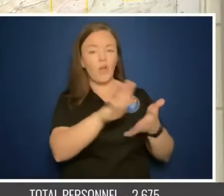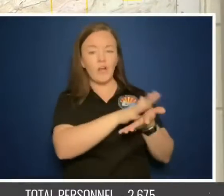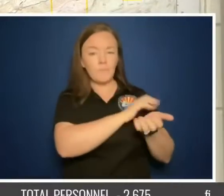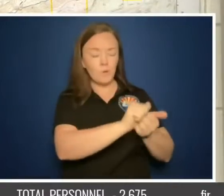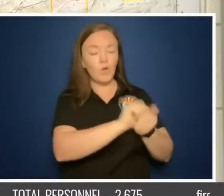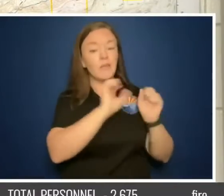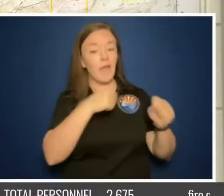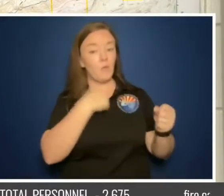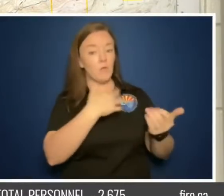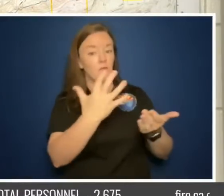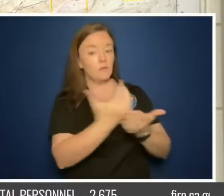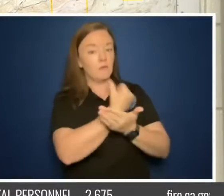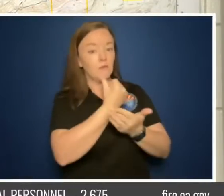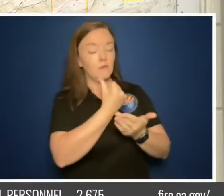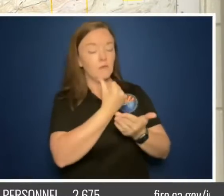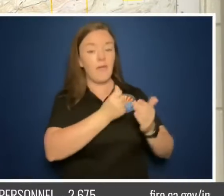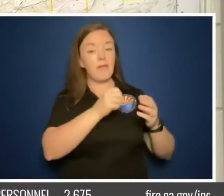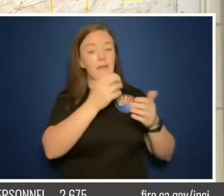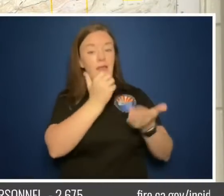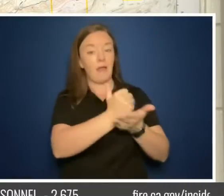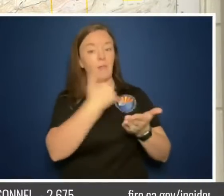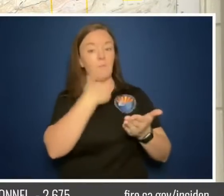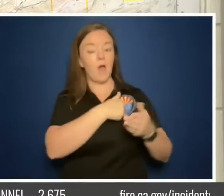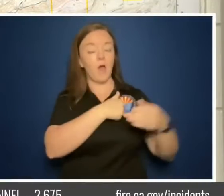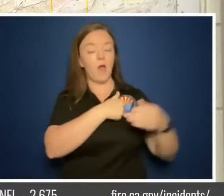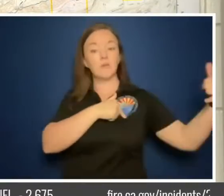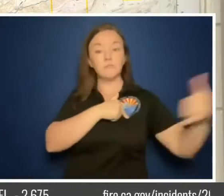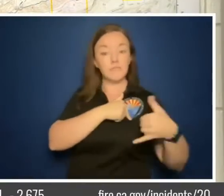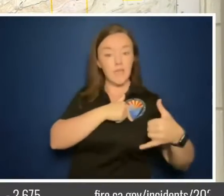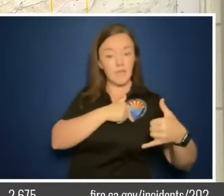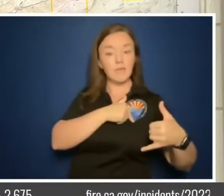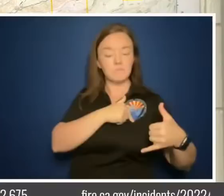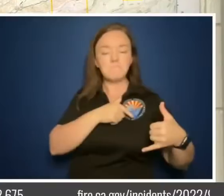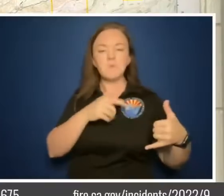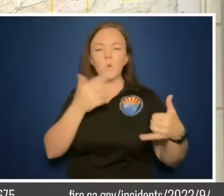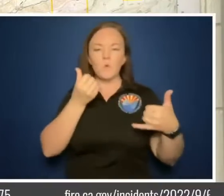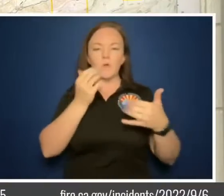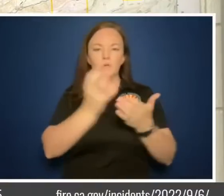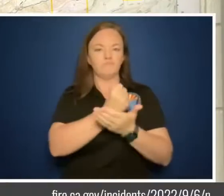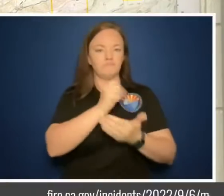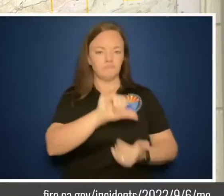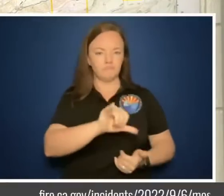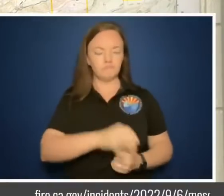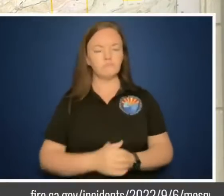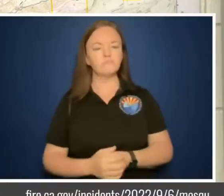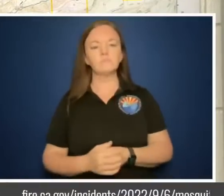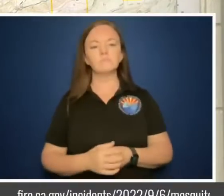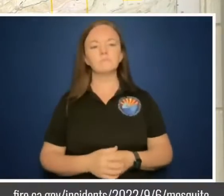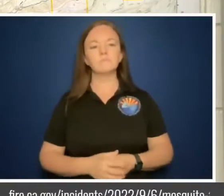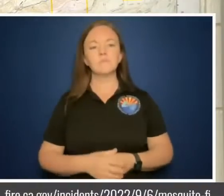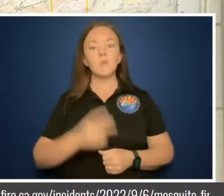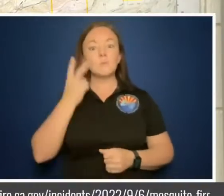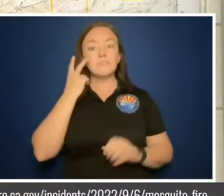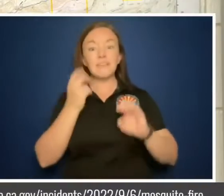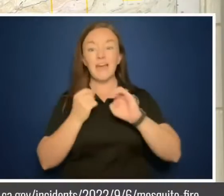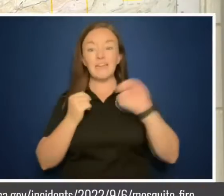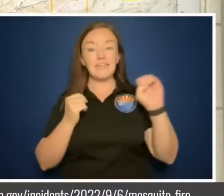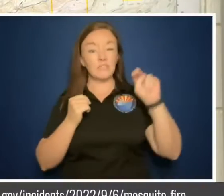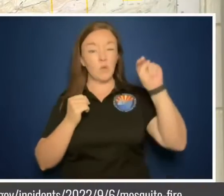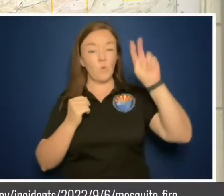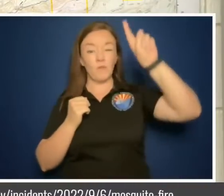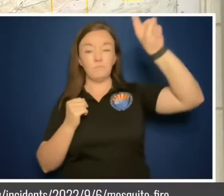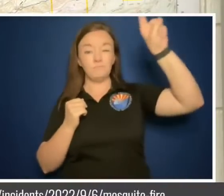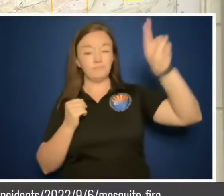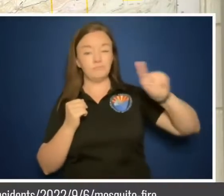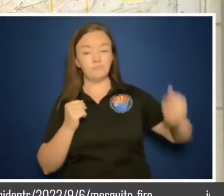gain containment out here. We'll be taking advantage of those. Currently, as you can see, there is no containment on the northeast side of the fire